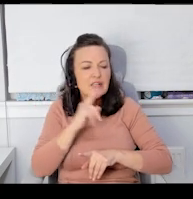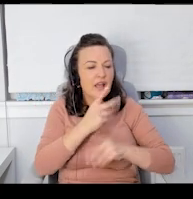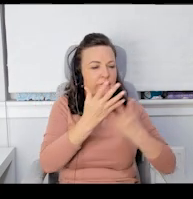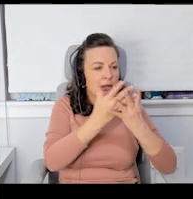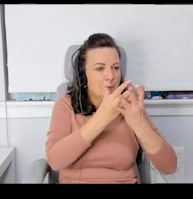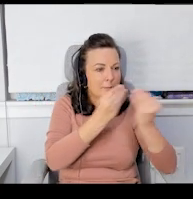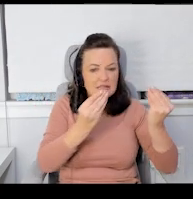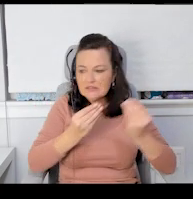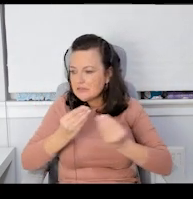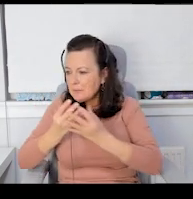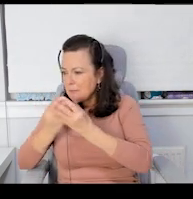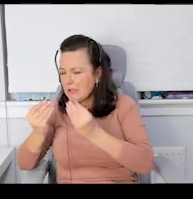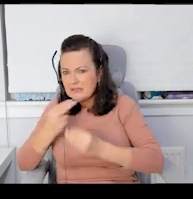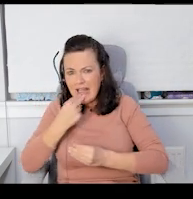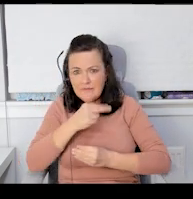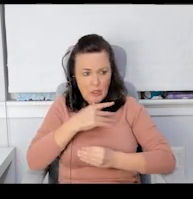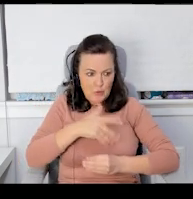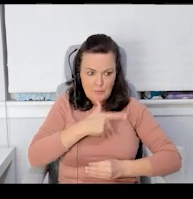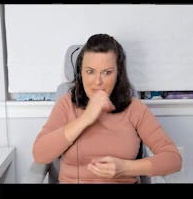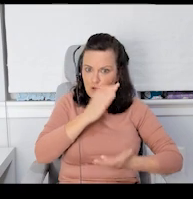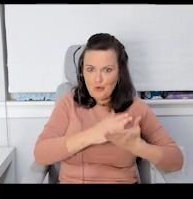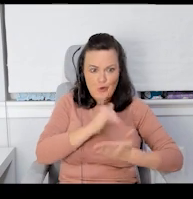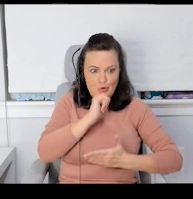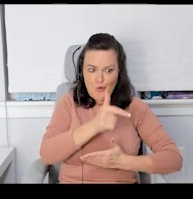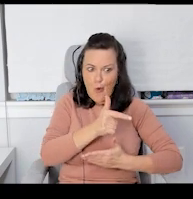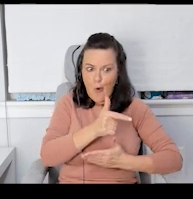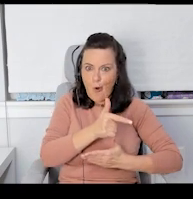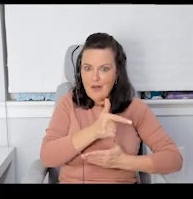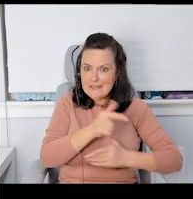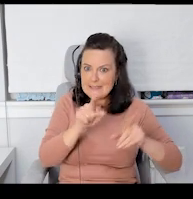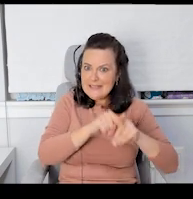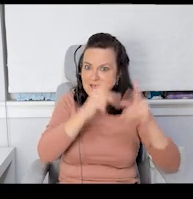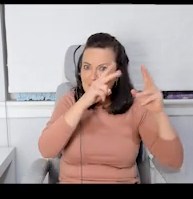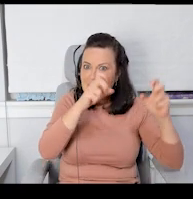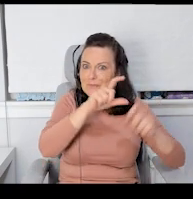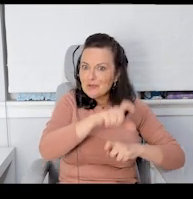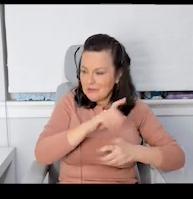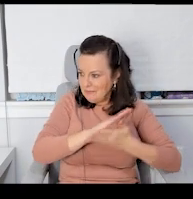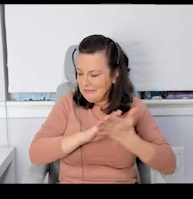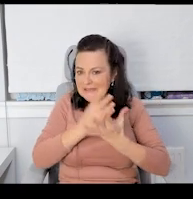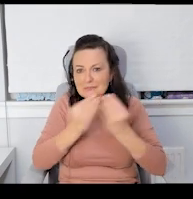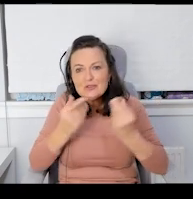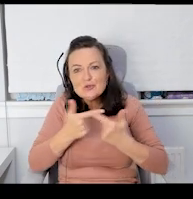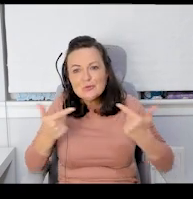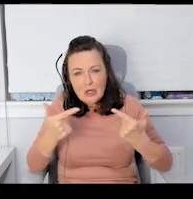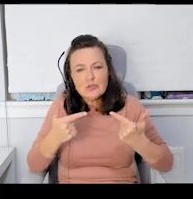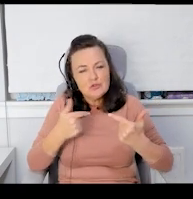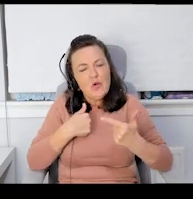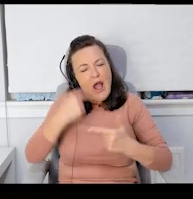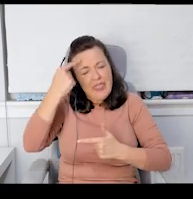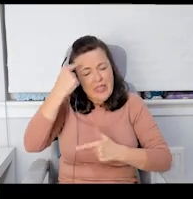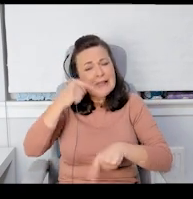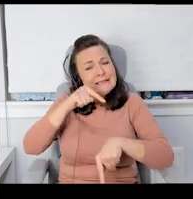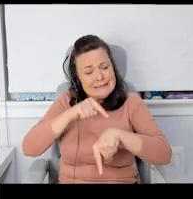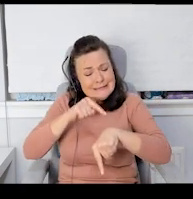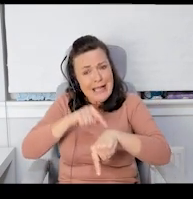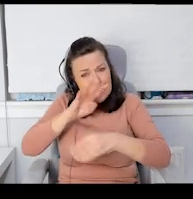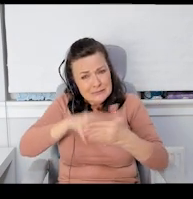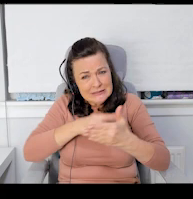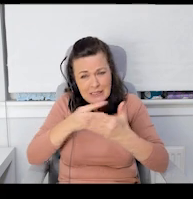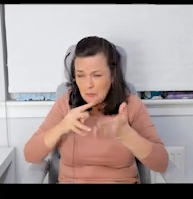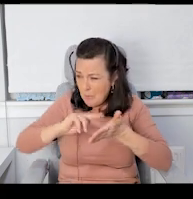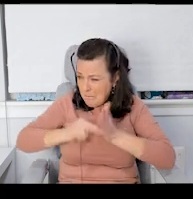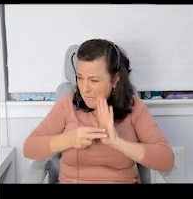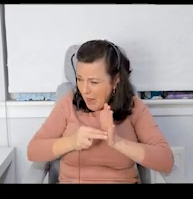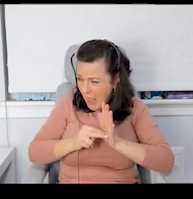I try and look carefully at the timetable, and I think that liaison with the timetable in the school and planning is